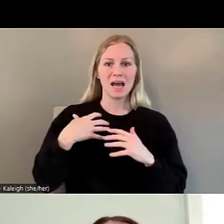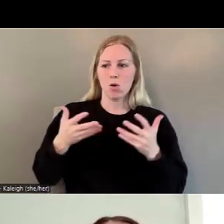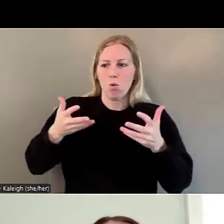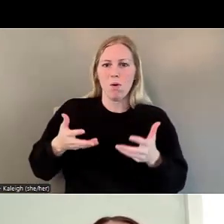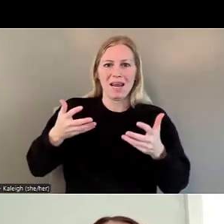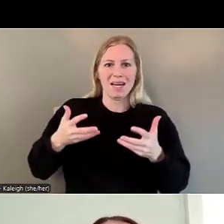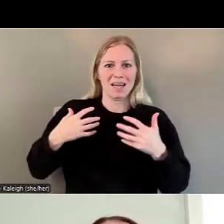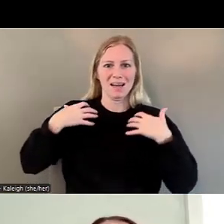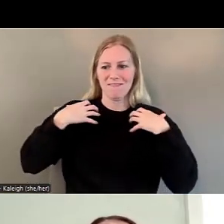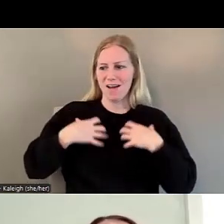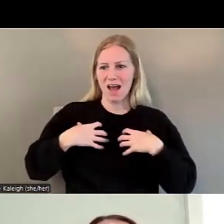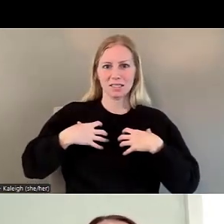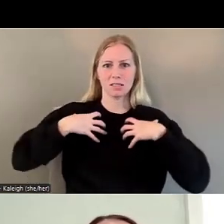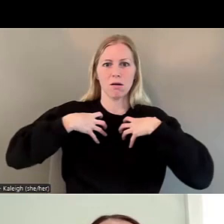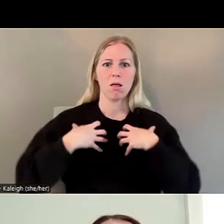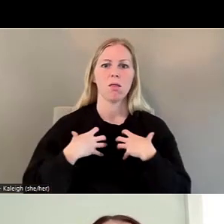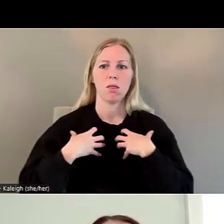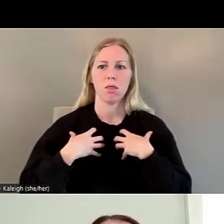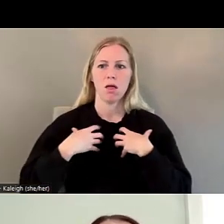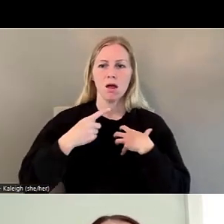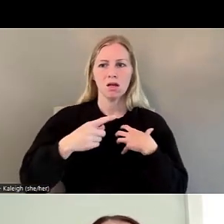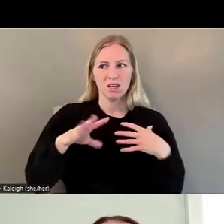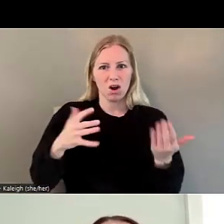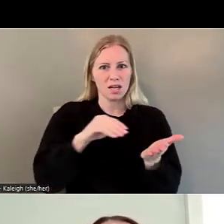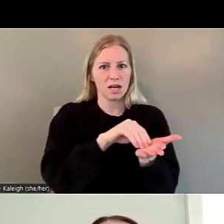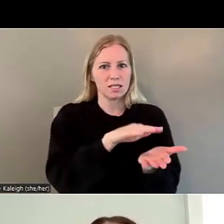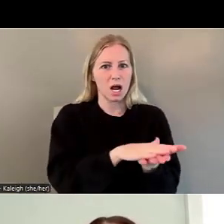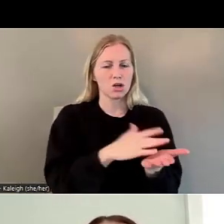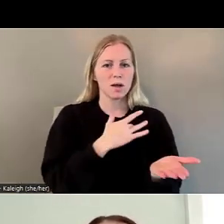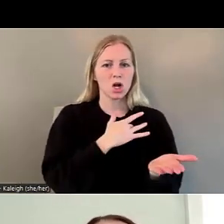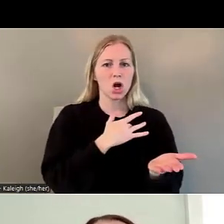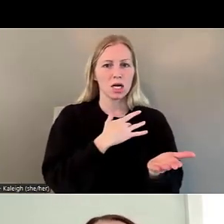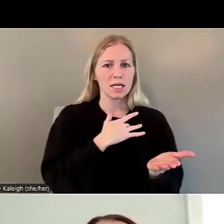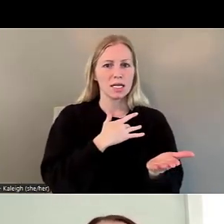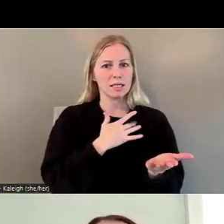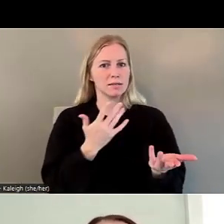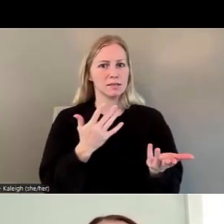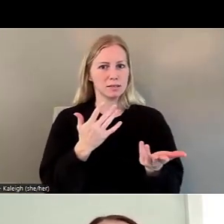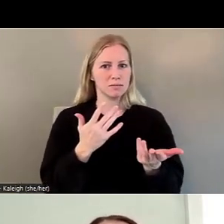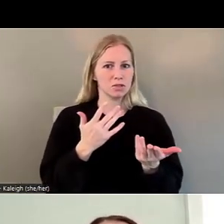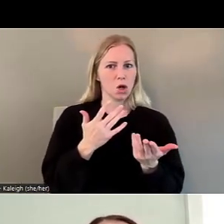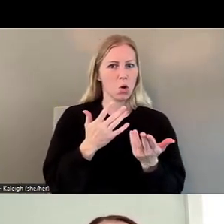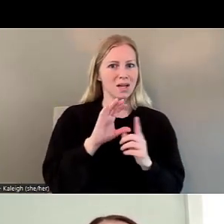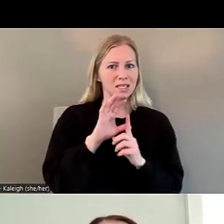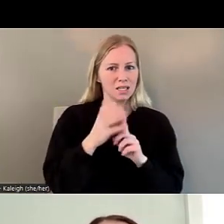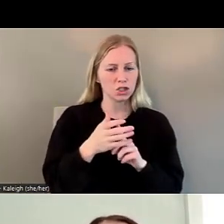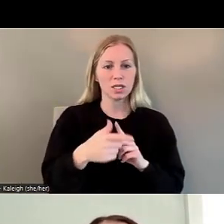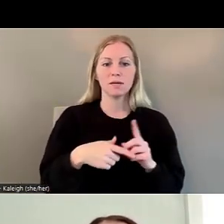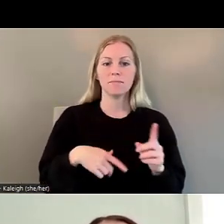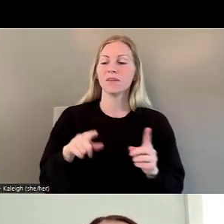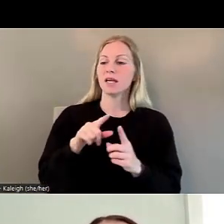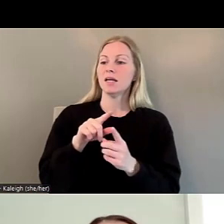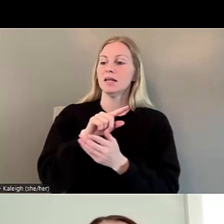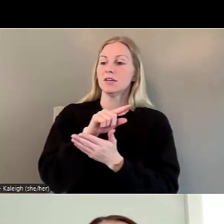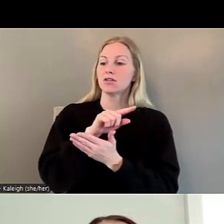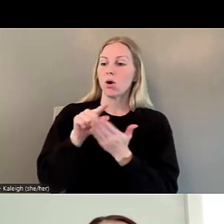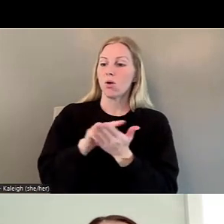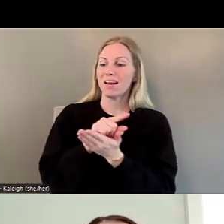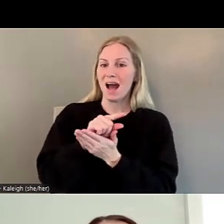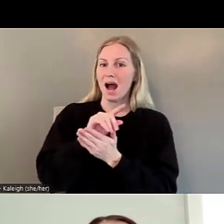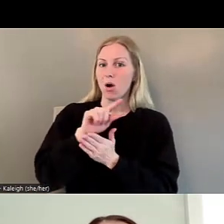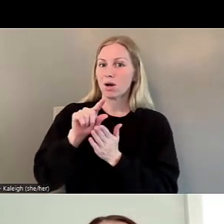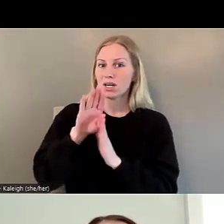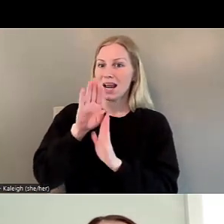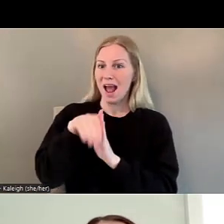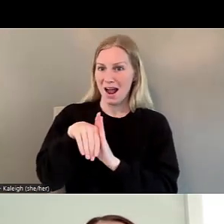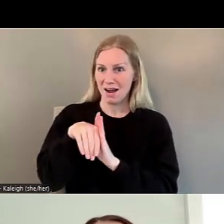cardiac condition. The last incident before we removed Cole from school was over an hour and a half long, where he was restrained